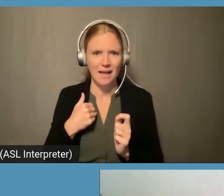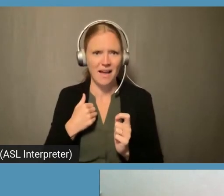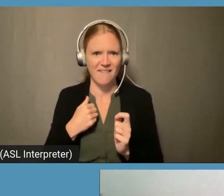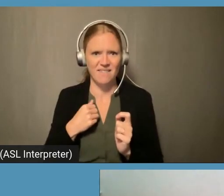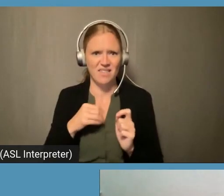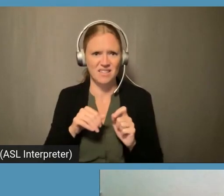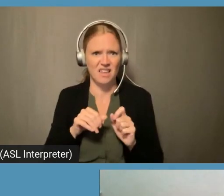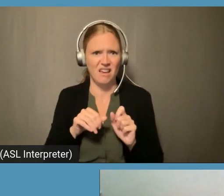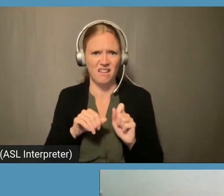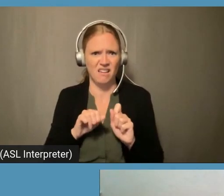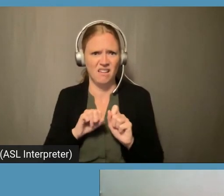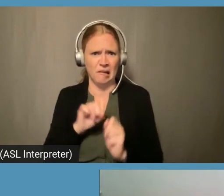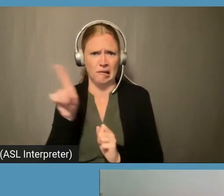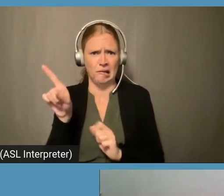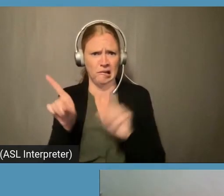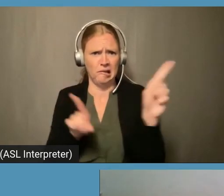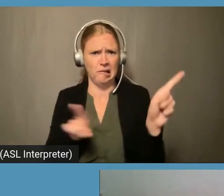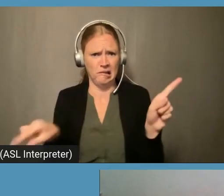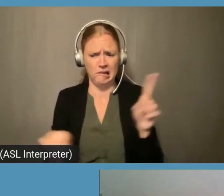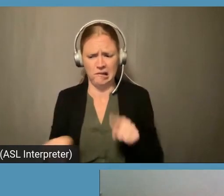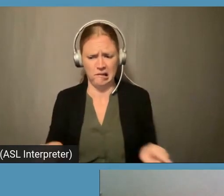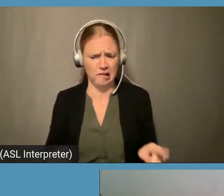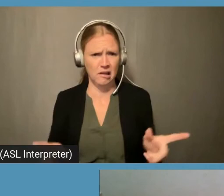spider web effect, So